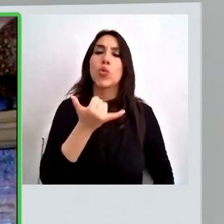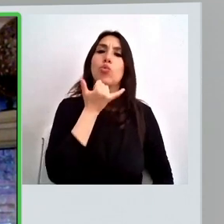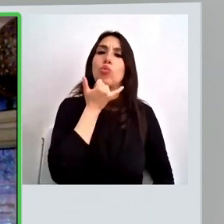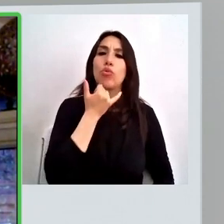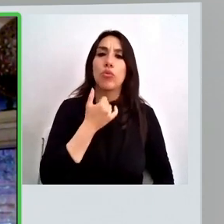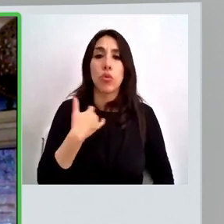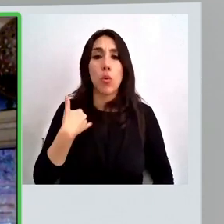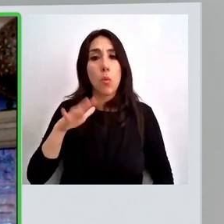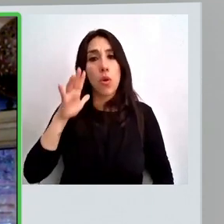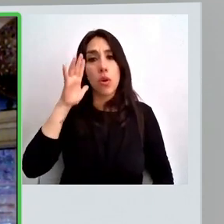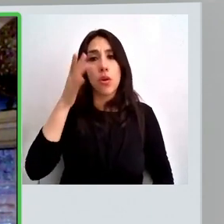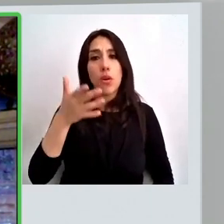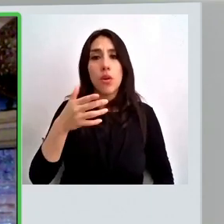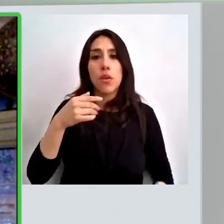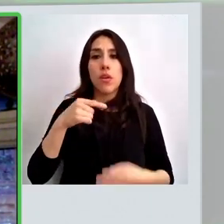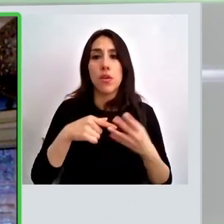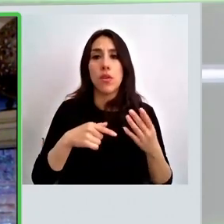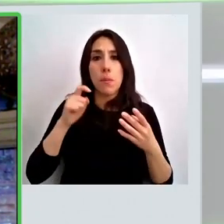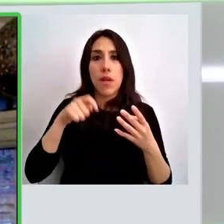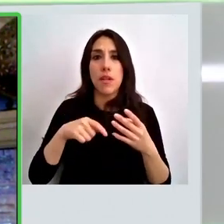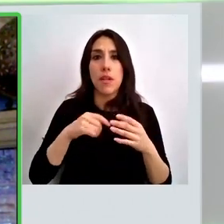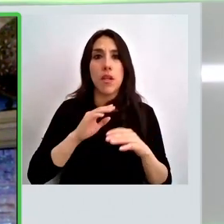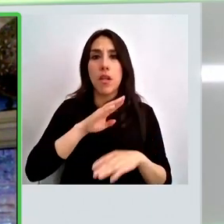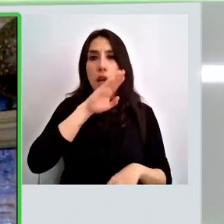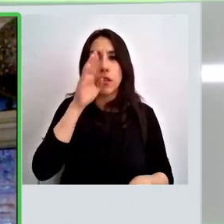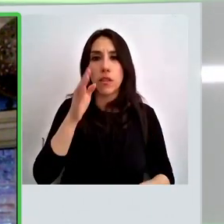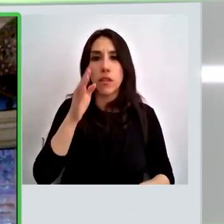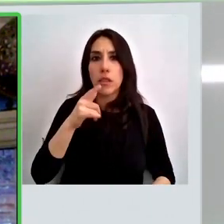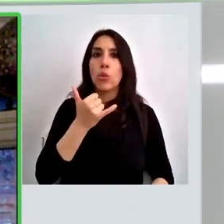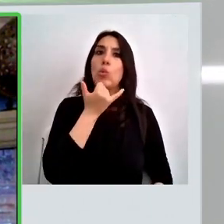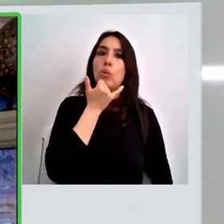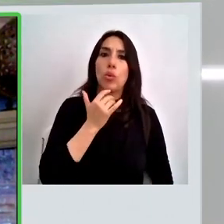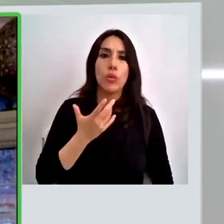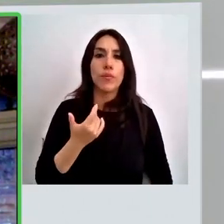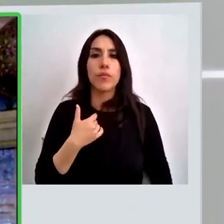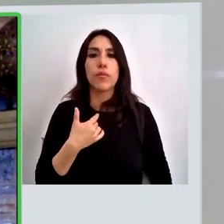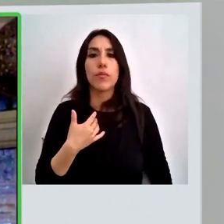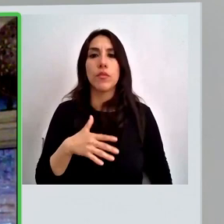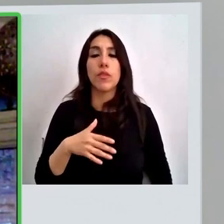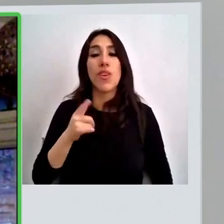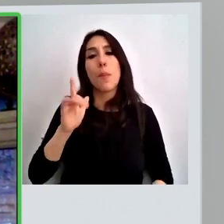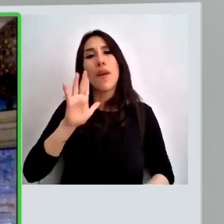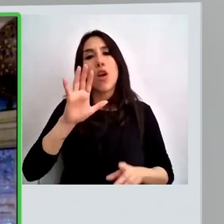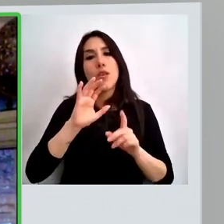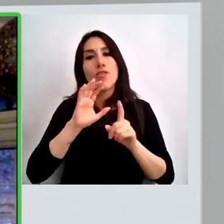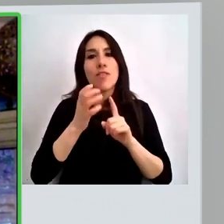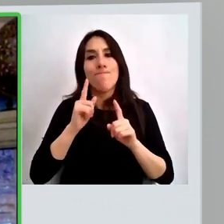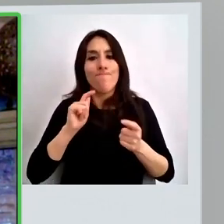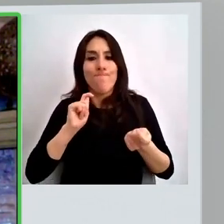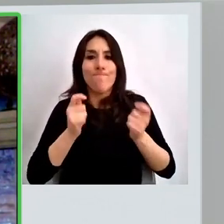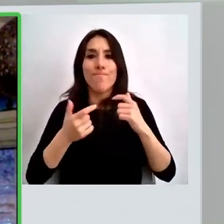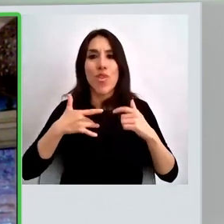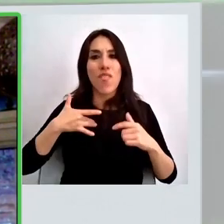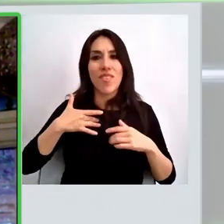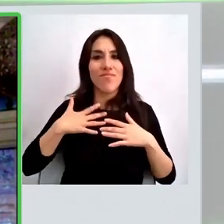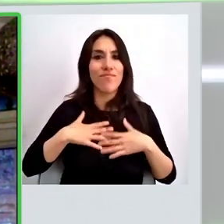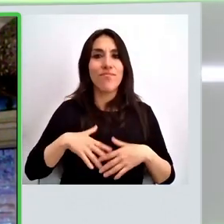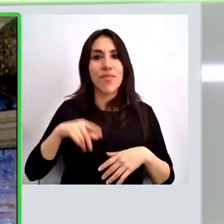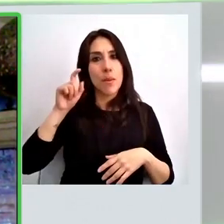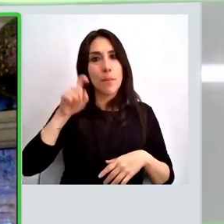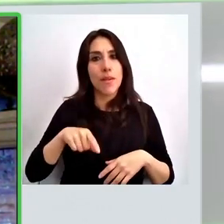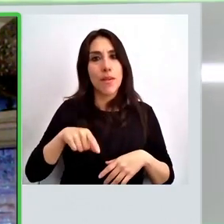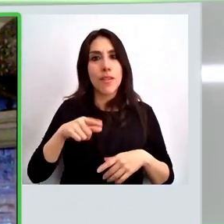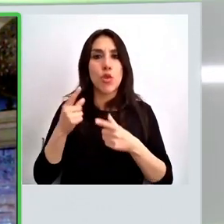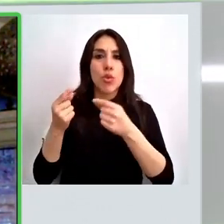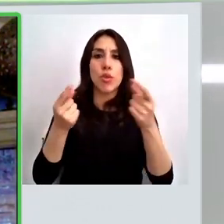and doing an incredible job to build culture change and support people to feel good